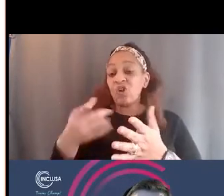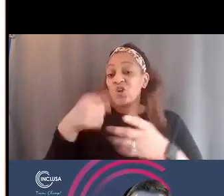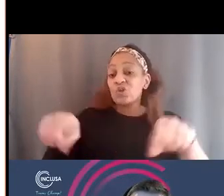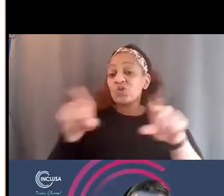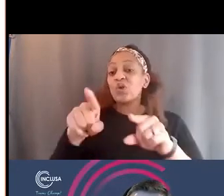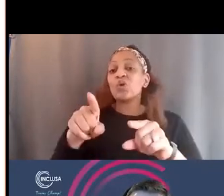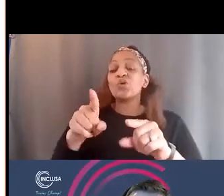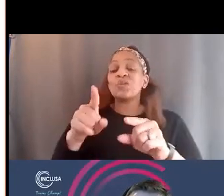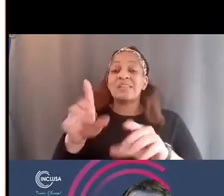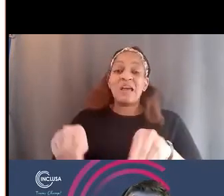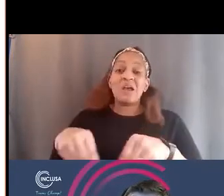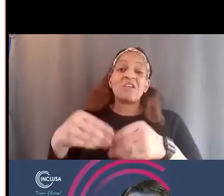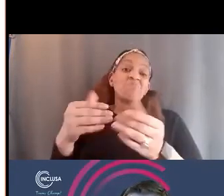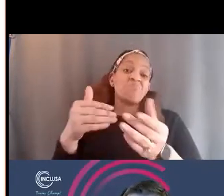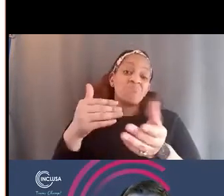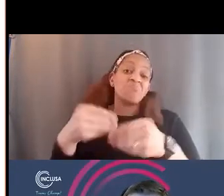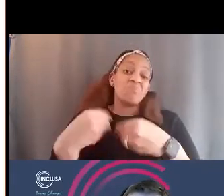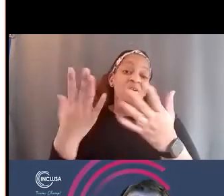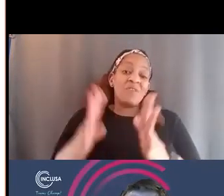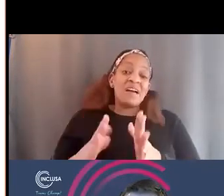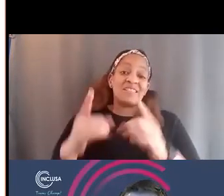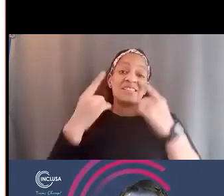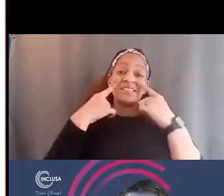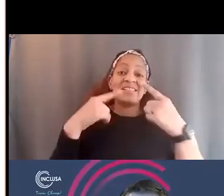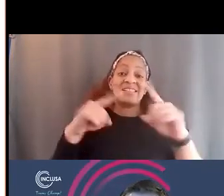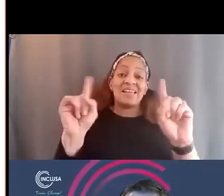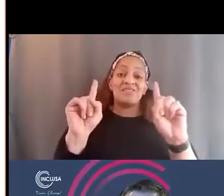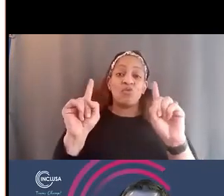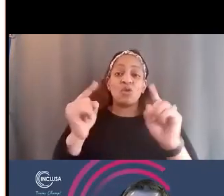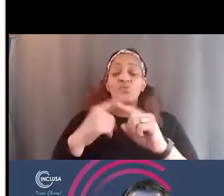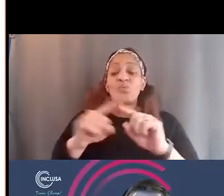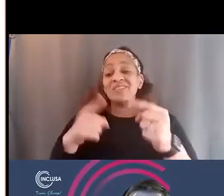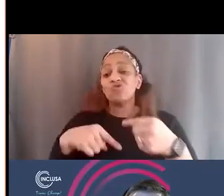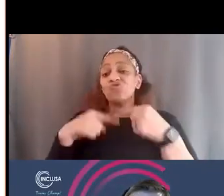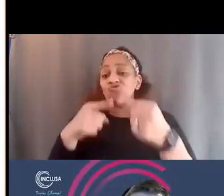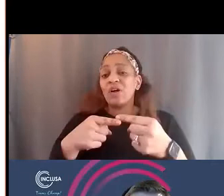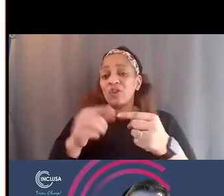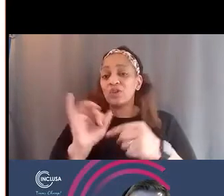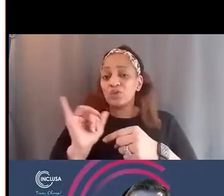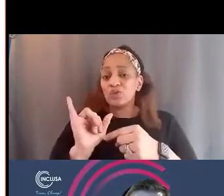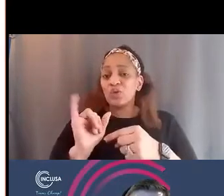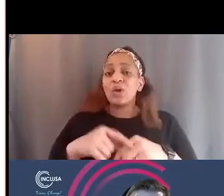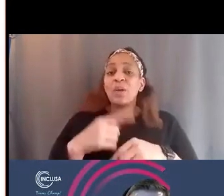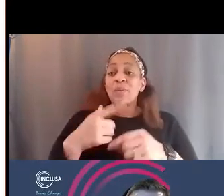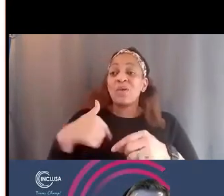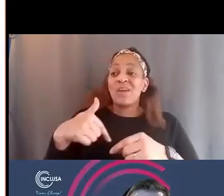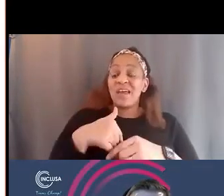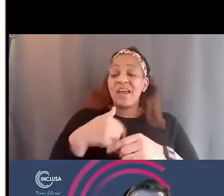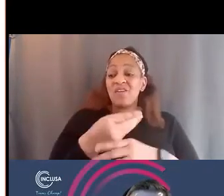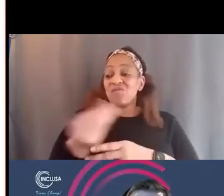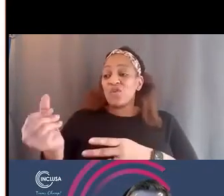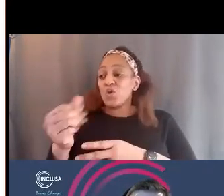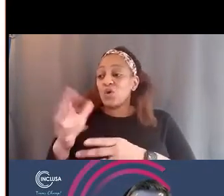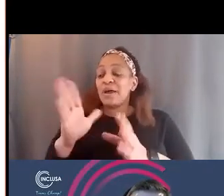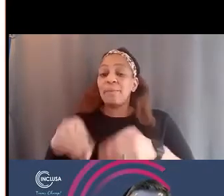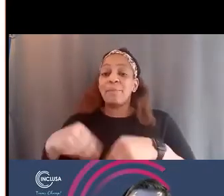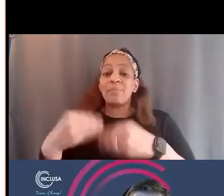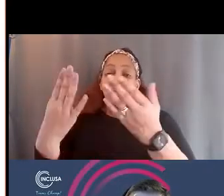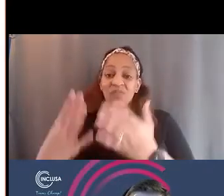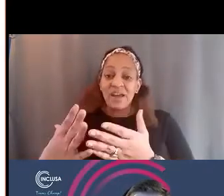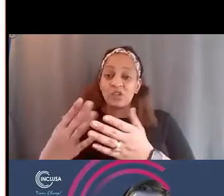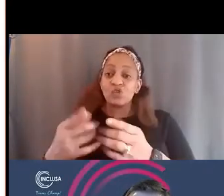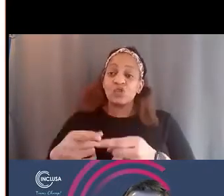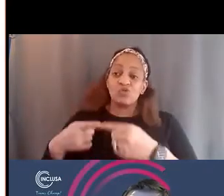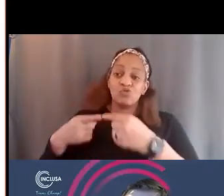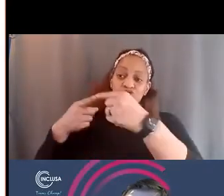really successful, but really struggling. And we had a handful of providers that, other providers that were really